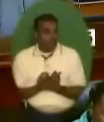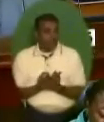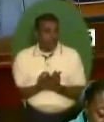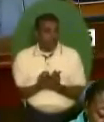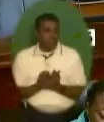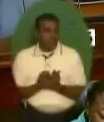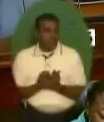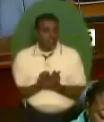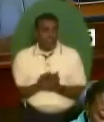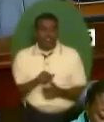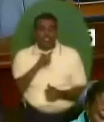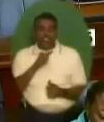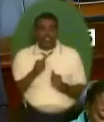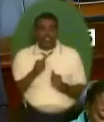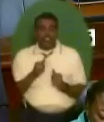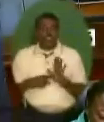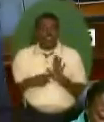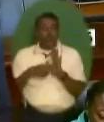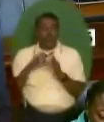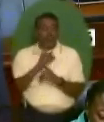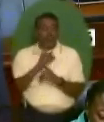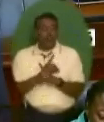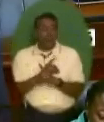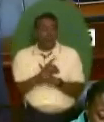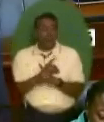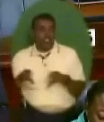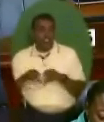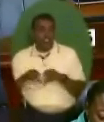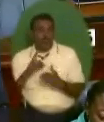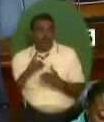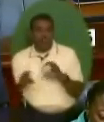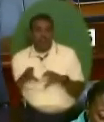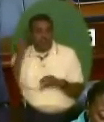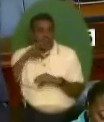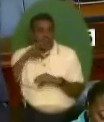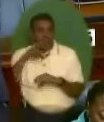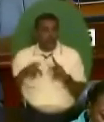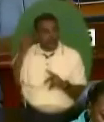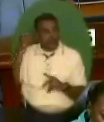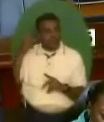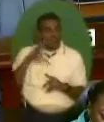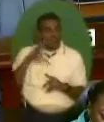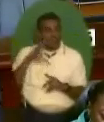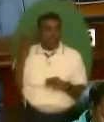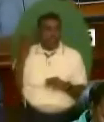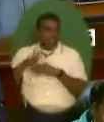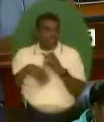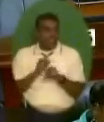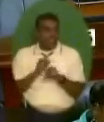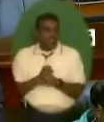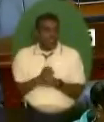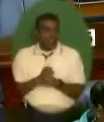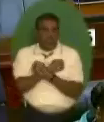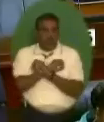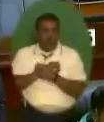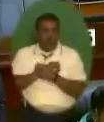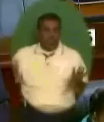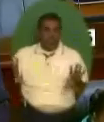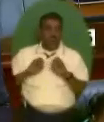being evasive and facetious. He had a stimulus program last year. He blew it.